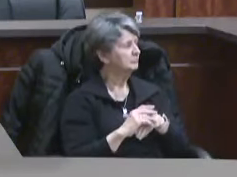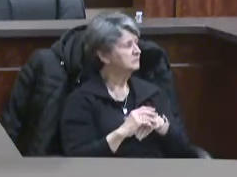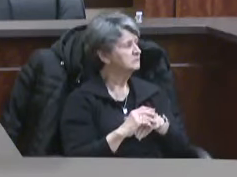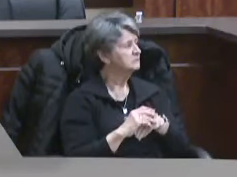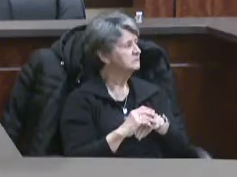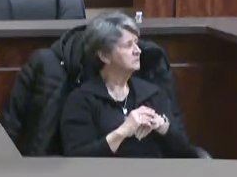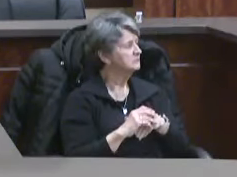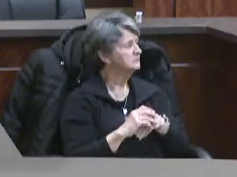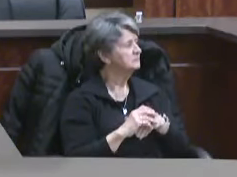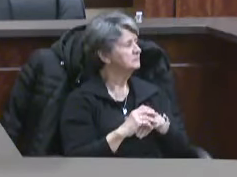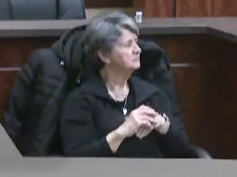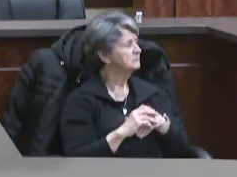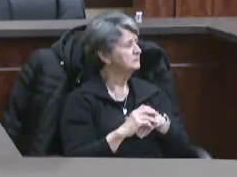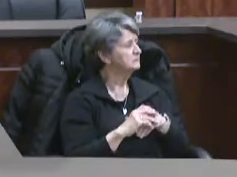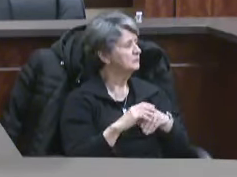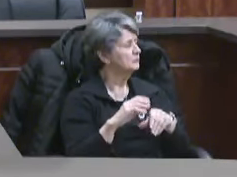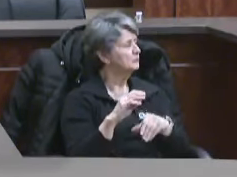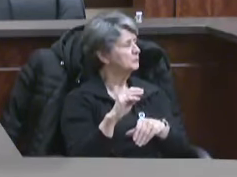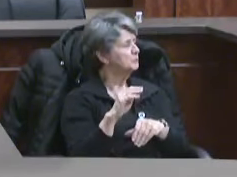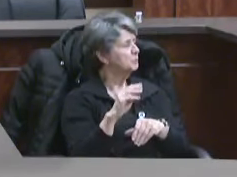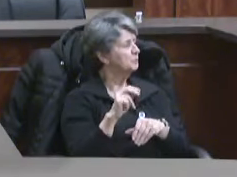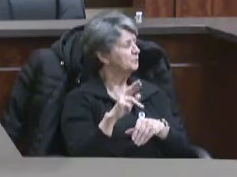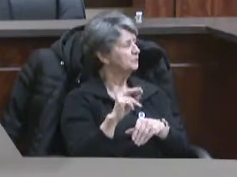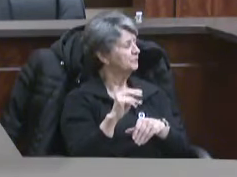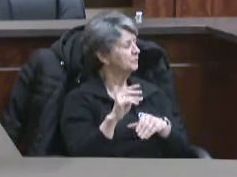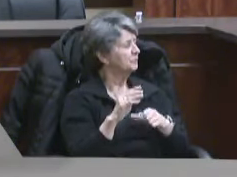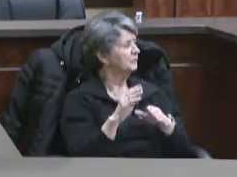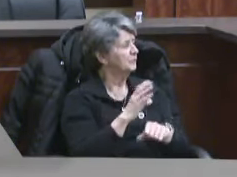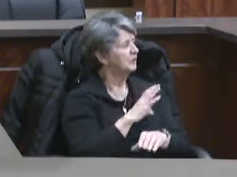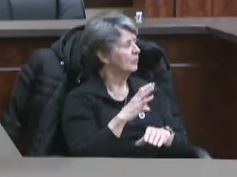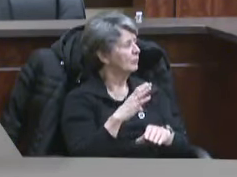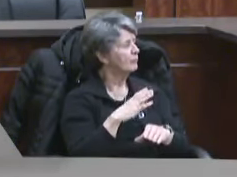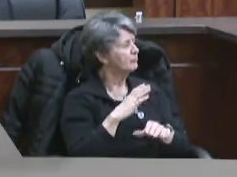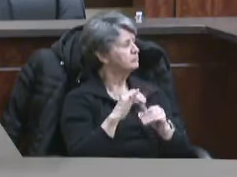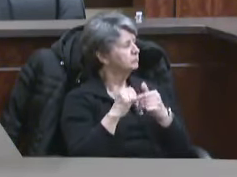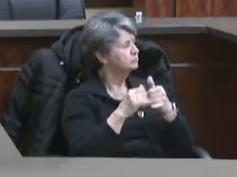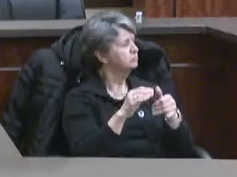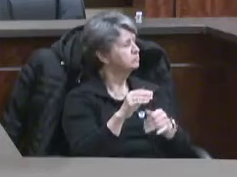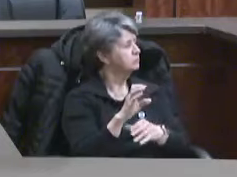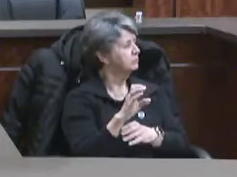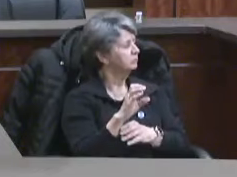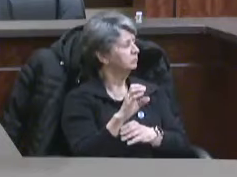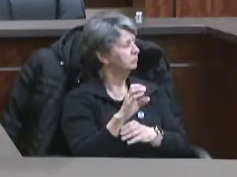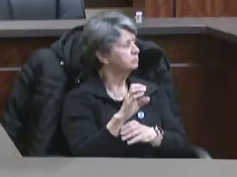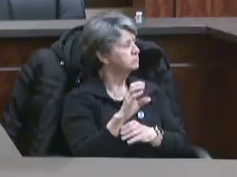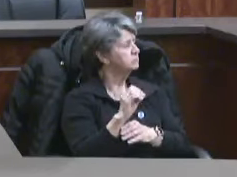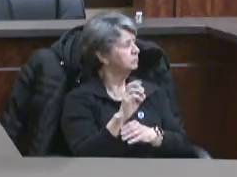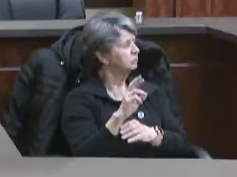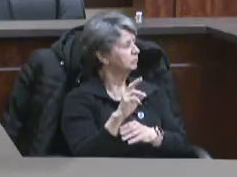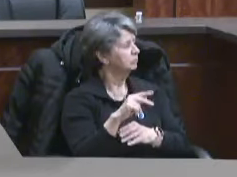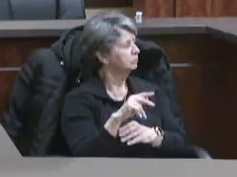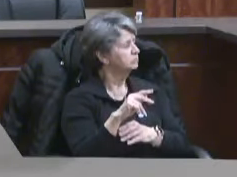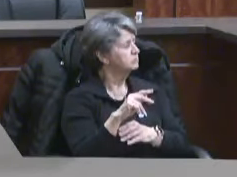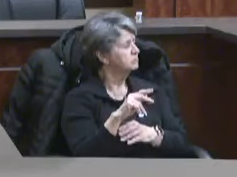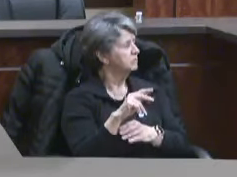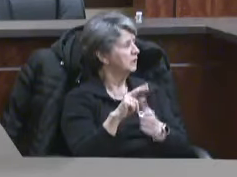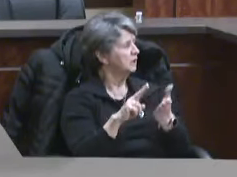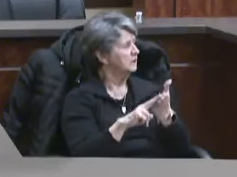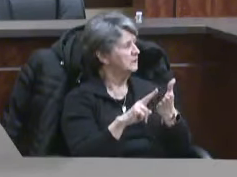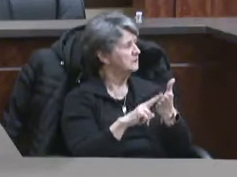We recommend the mayor and the city council award the NZI Construction Corporation, a certified contractor